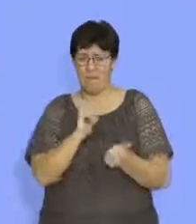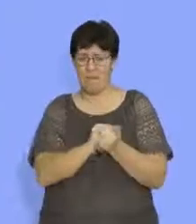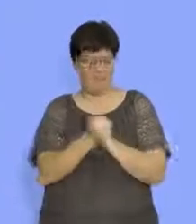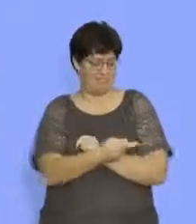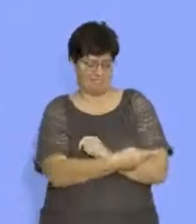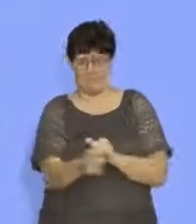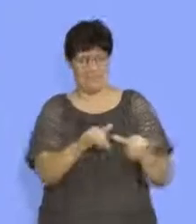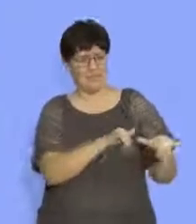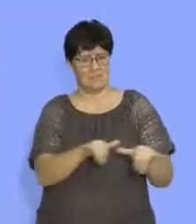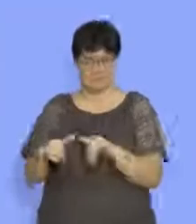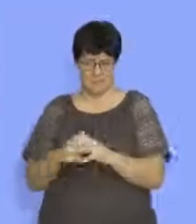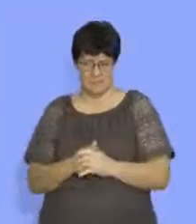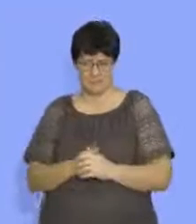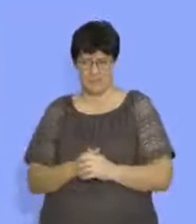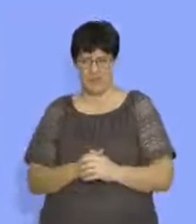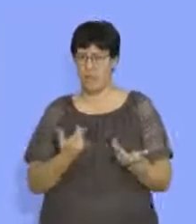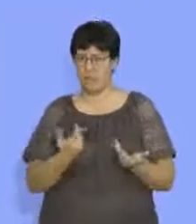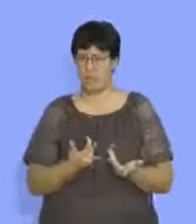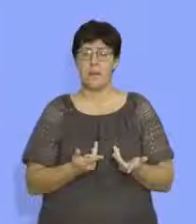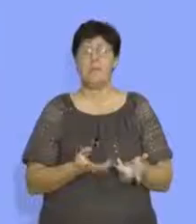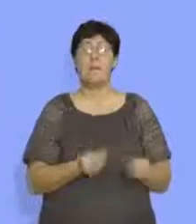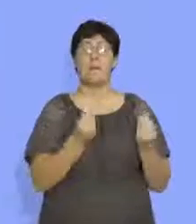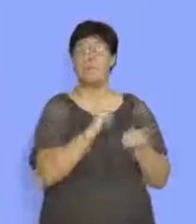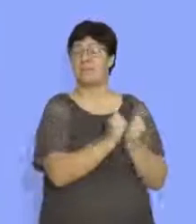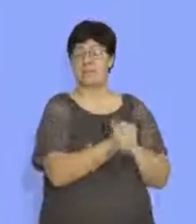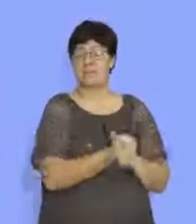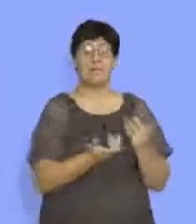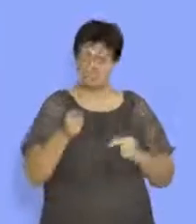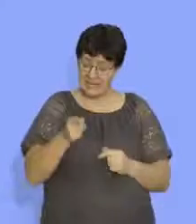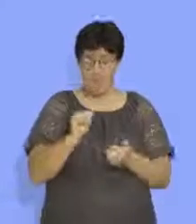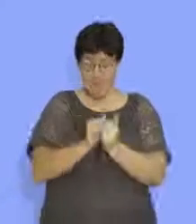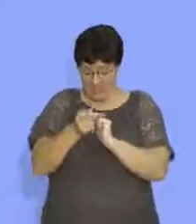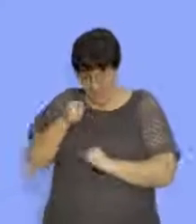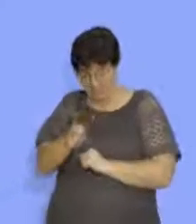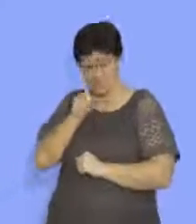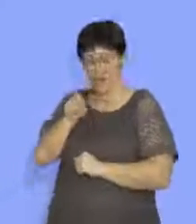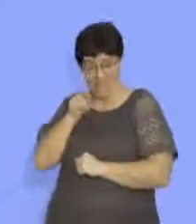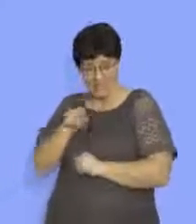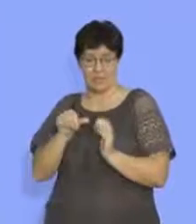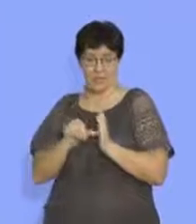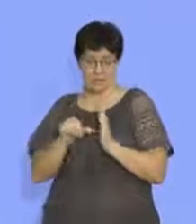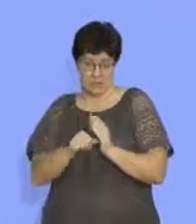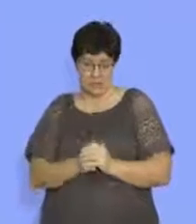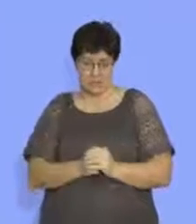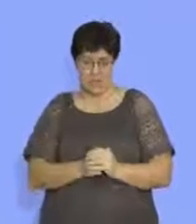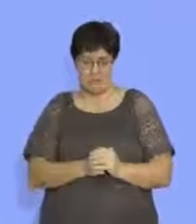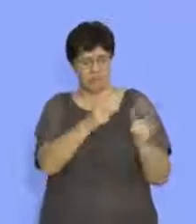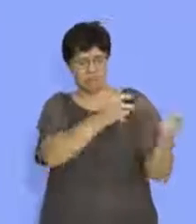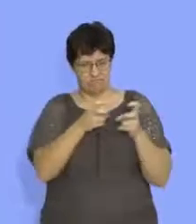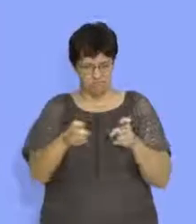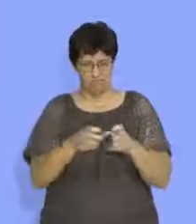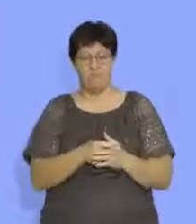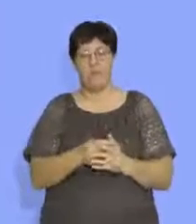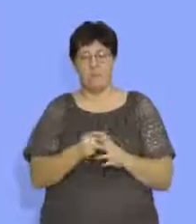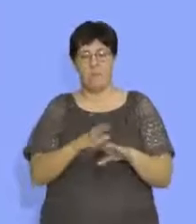throughout. So it's not really about where you get the maths, it's about the maths itself. So these questions are adapted from the